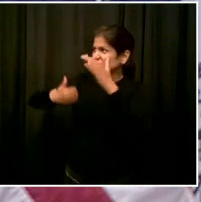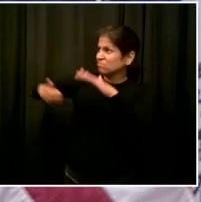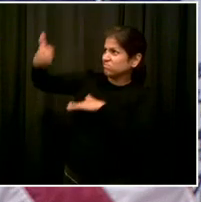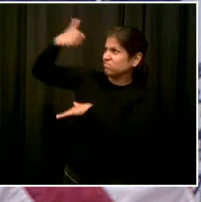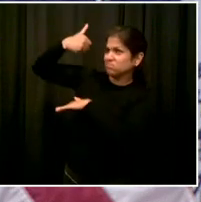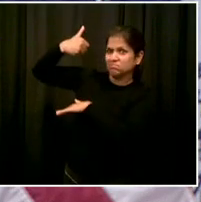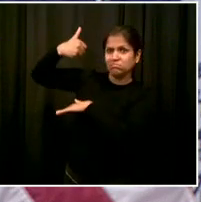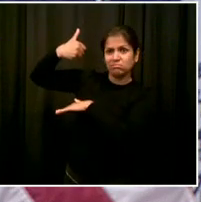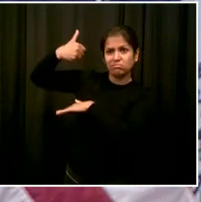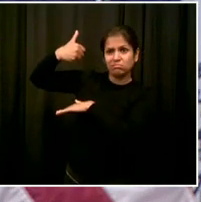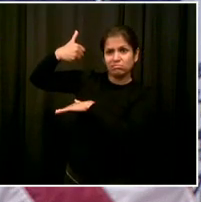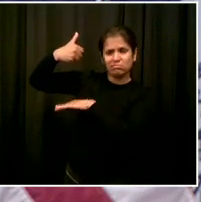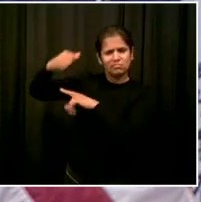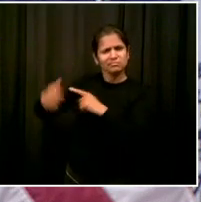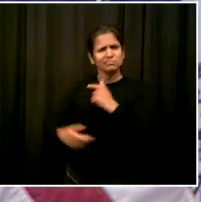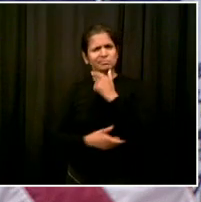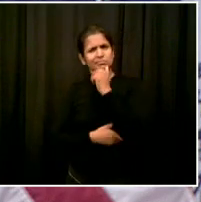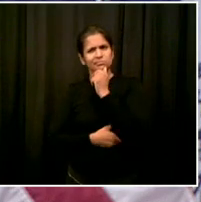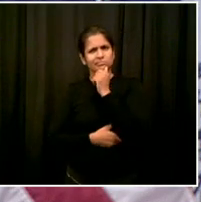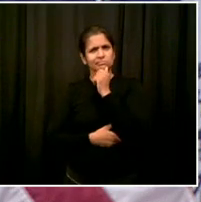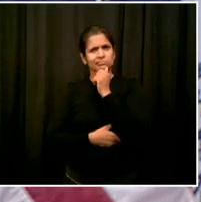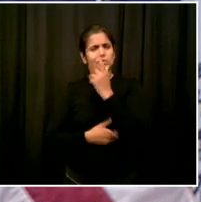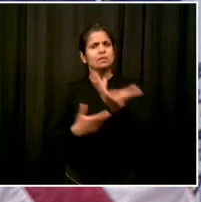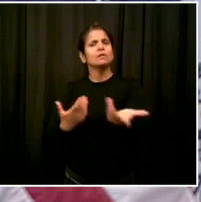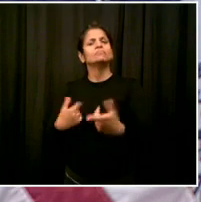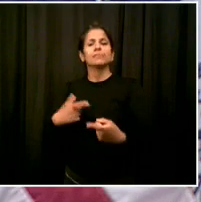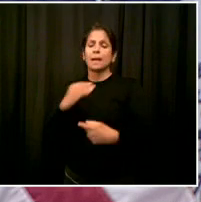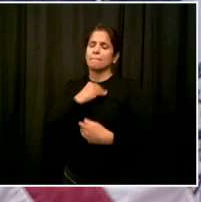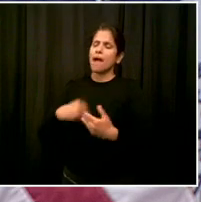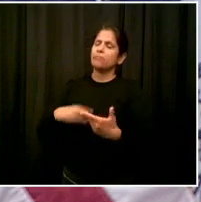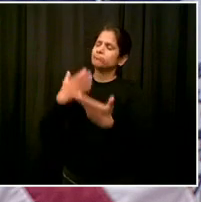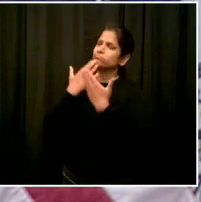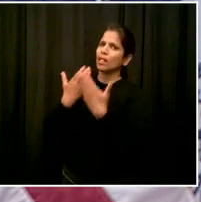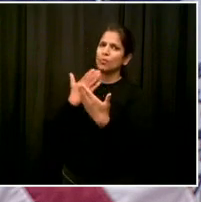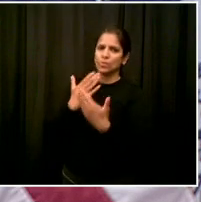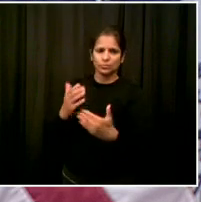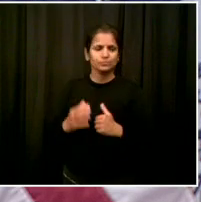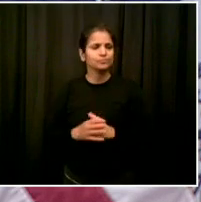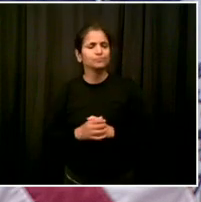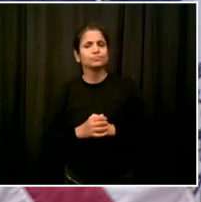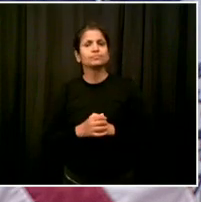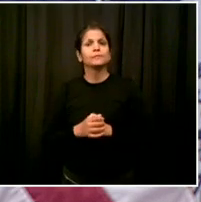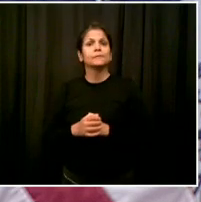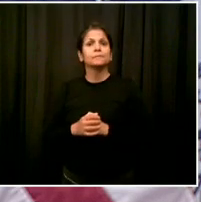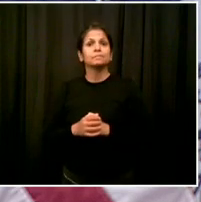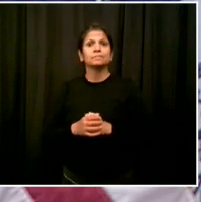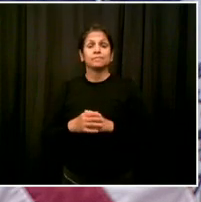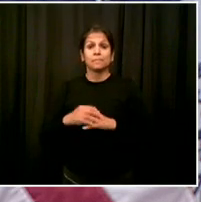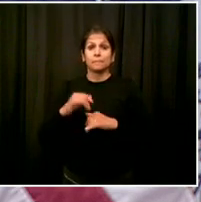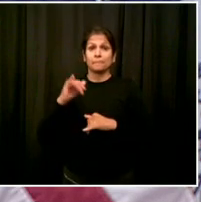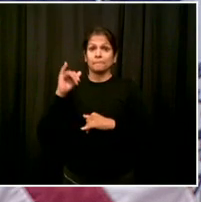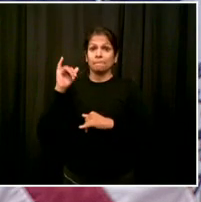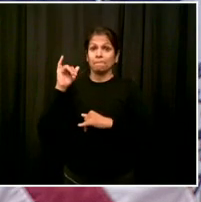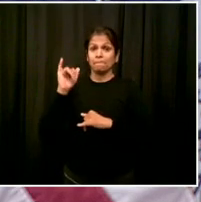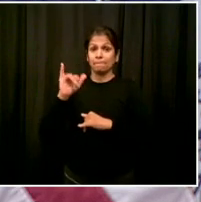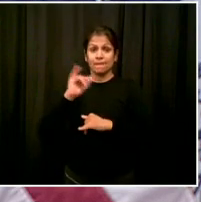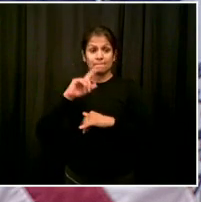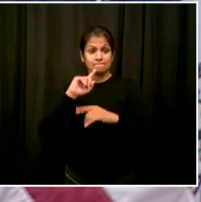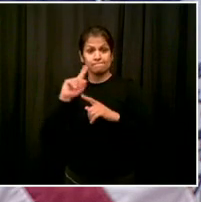I think that anything like that today is being looked at very carefully compared to what it was back then.